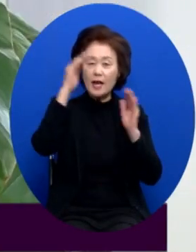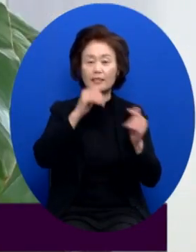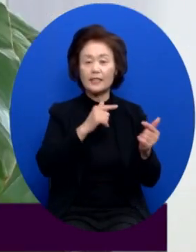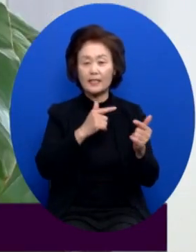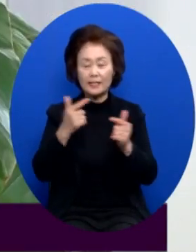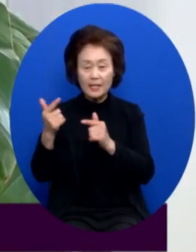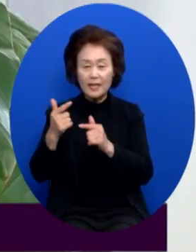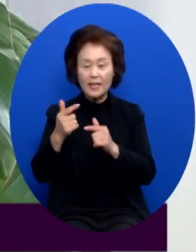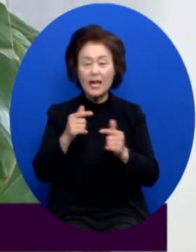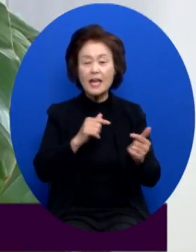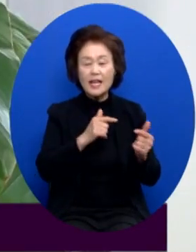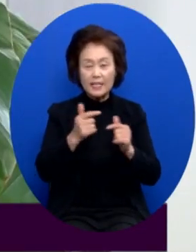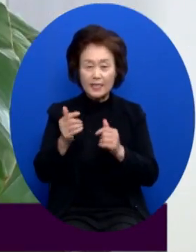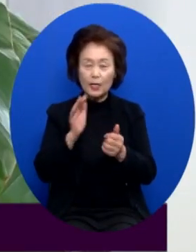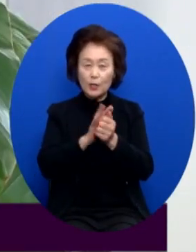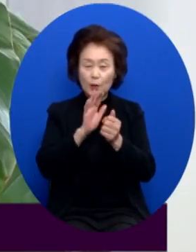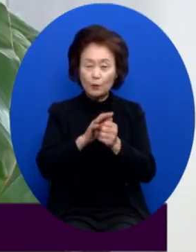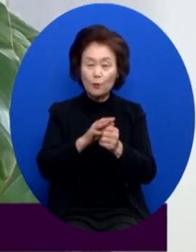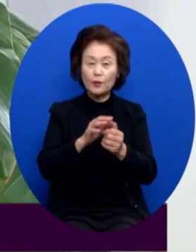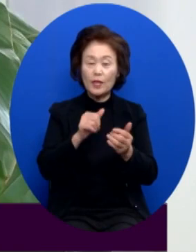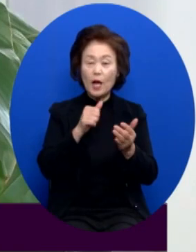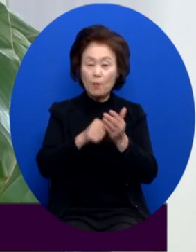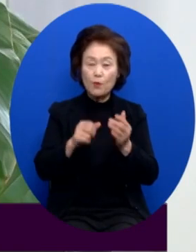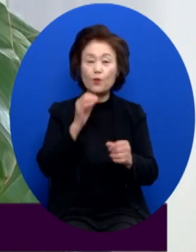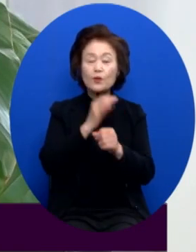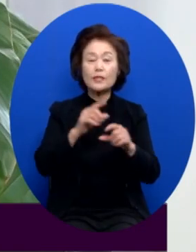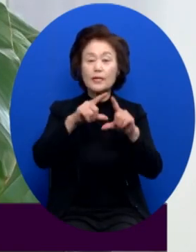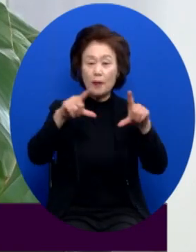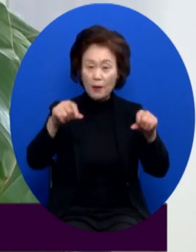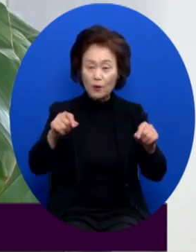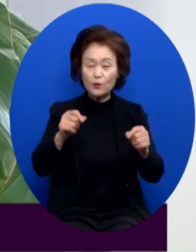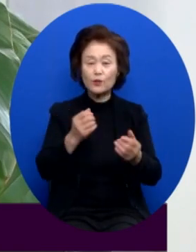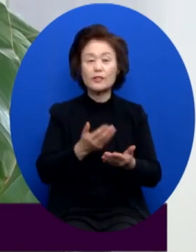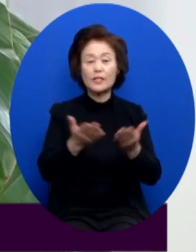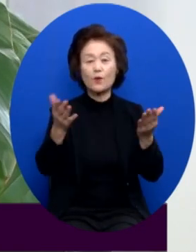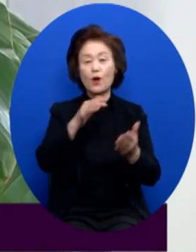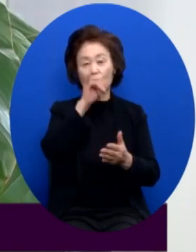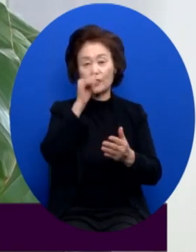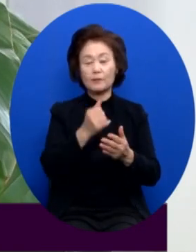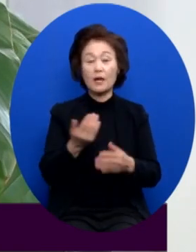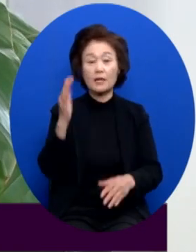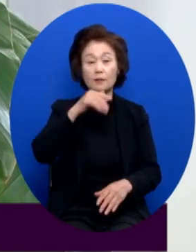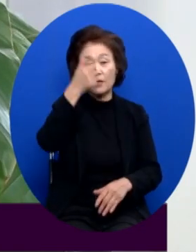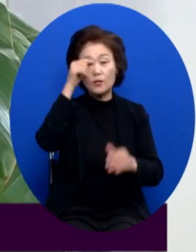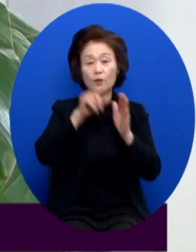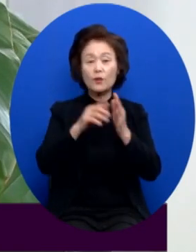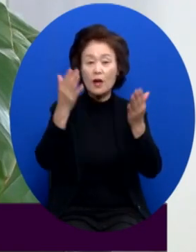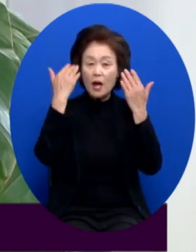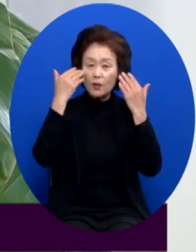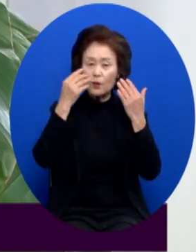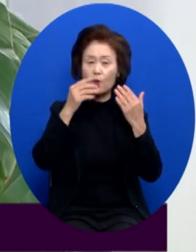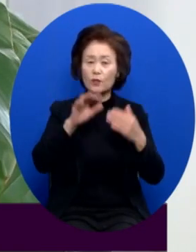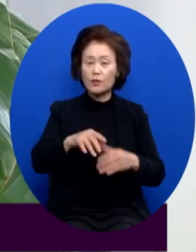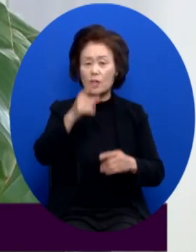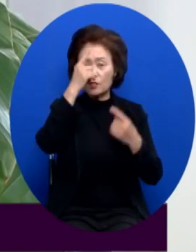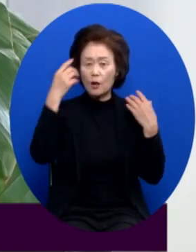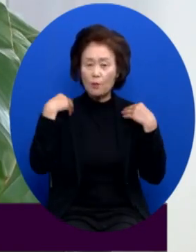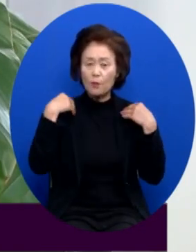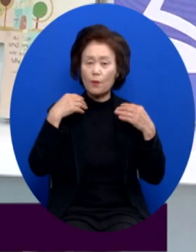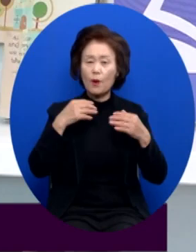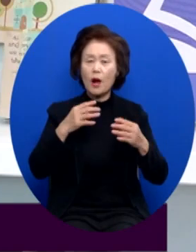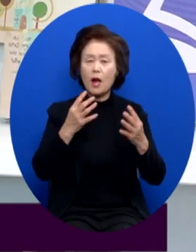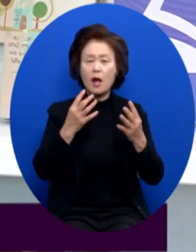Christian schools, so we've seen more students going to Christian schools. But Christian schools are facing a lot of